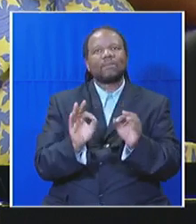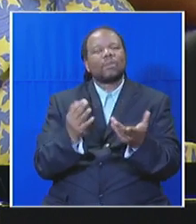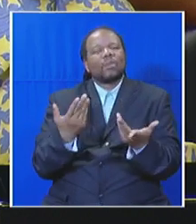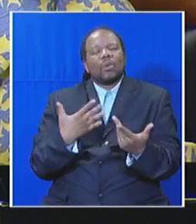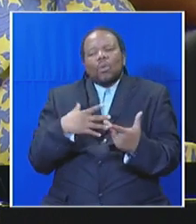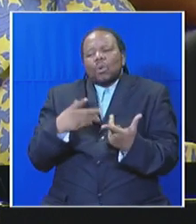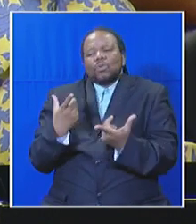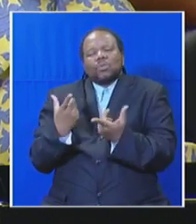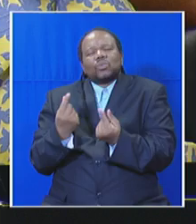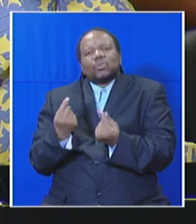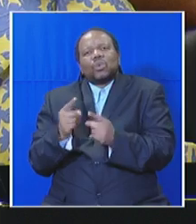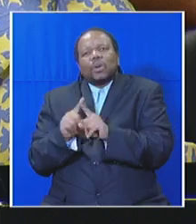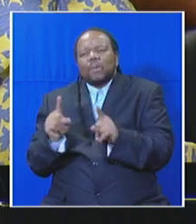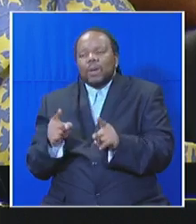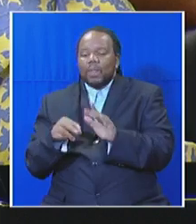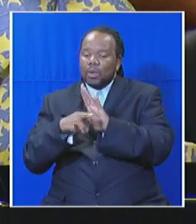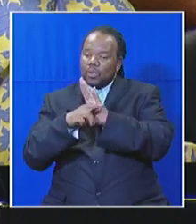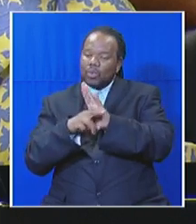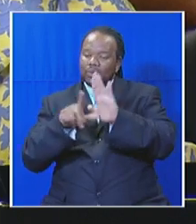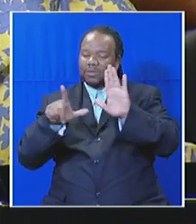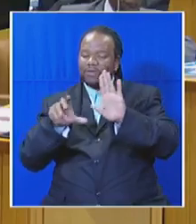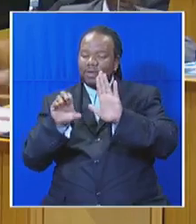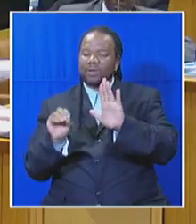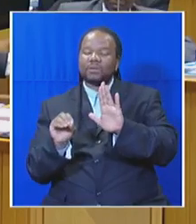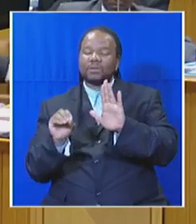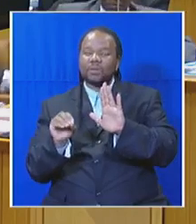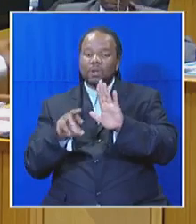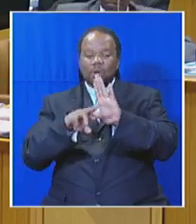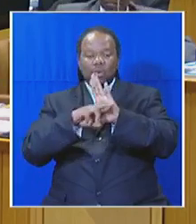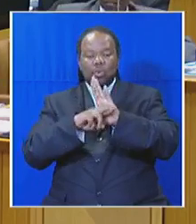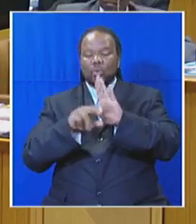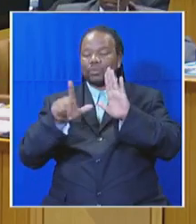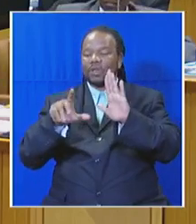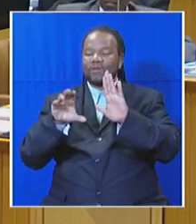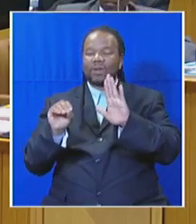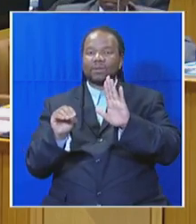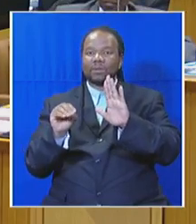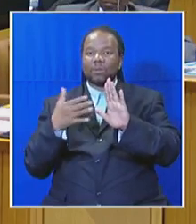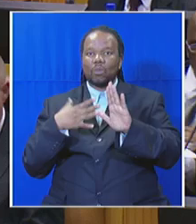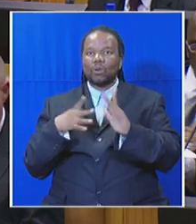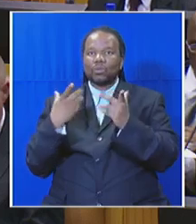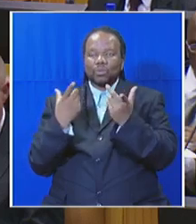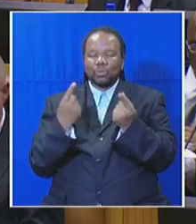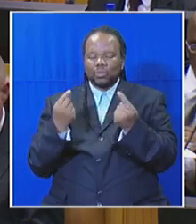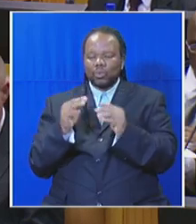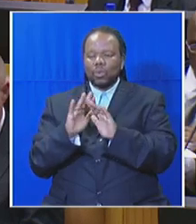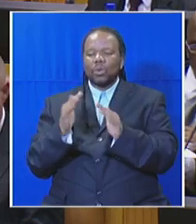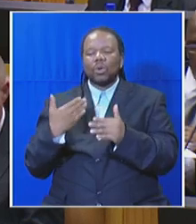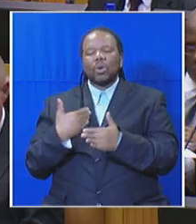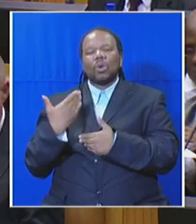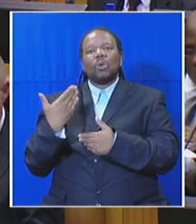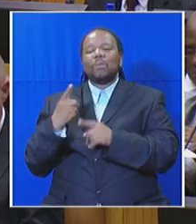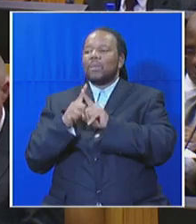to do that under Rule 70. No, Honorable. And Rule 70 allows us, Madam Speaker, but you just ill-treat